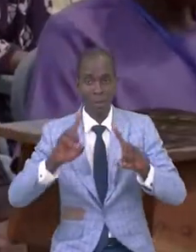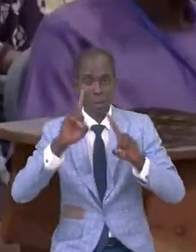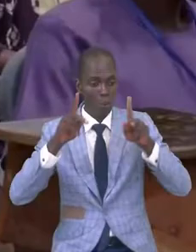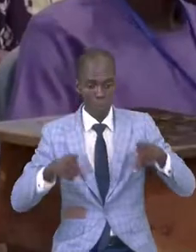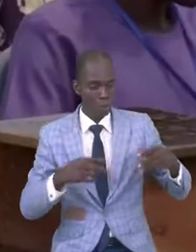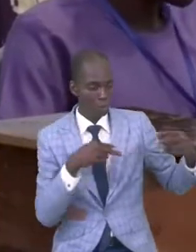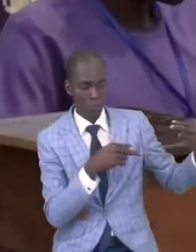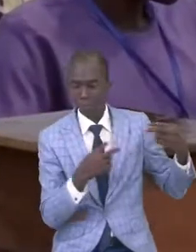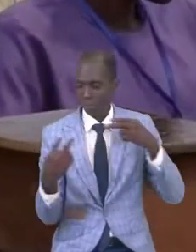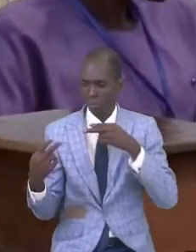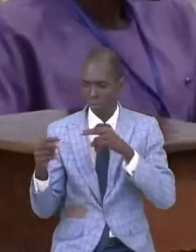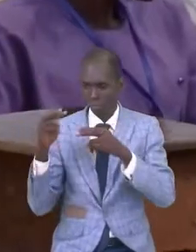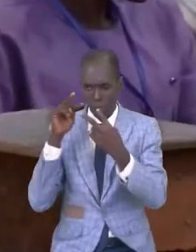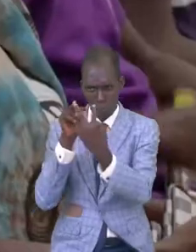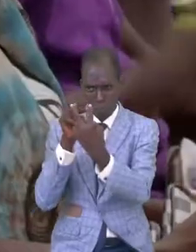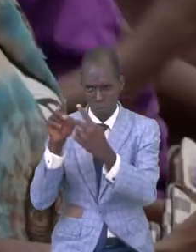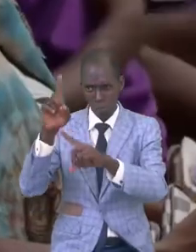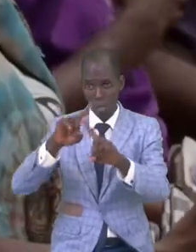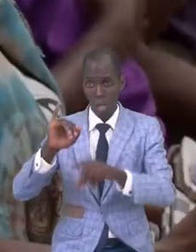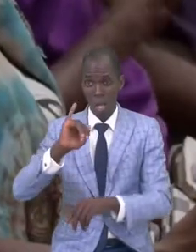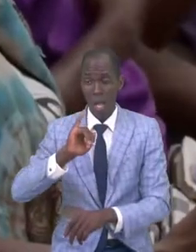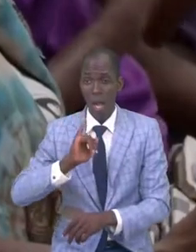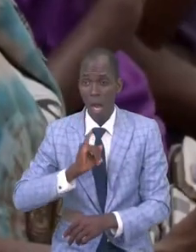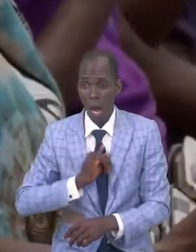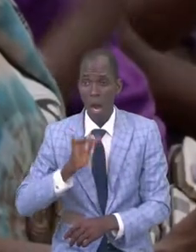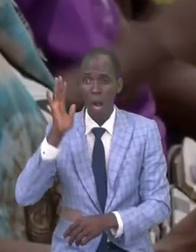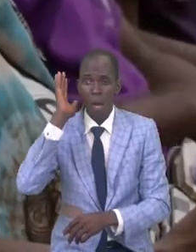eyeball to eyeball, I will go over.